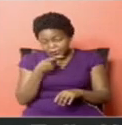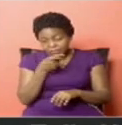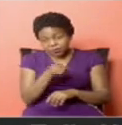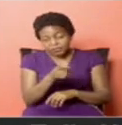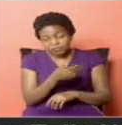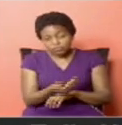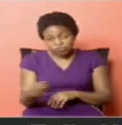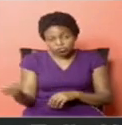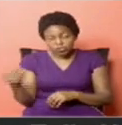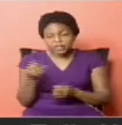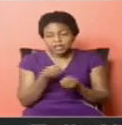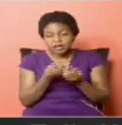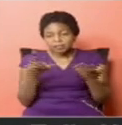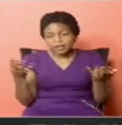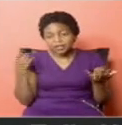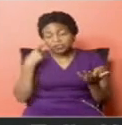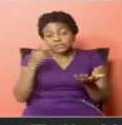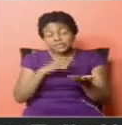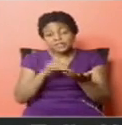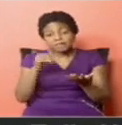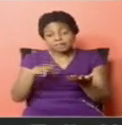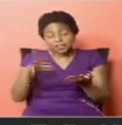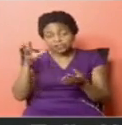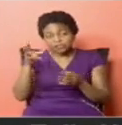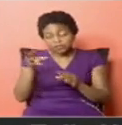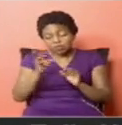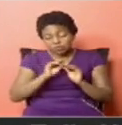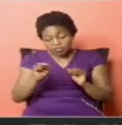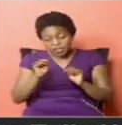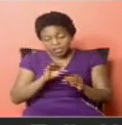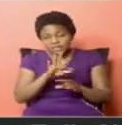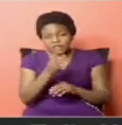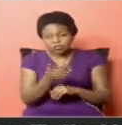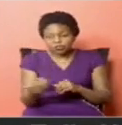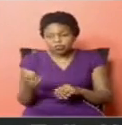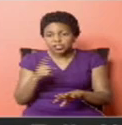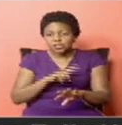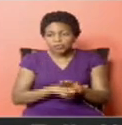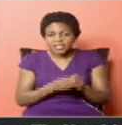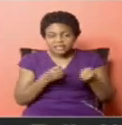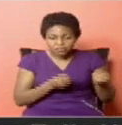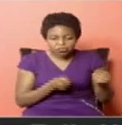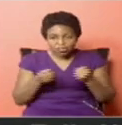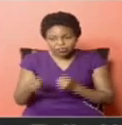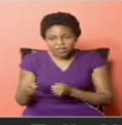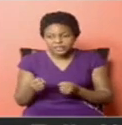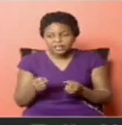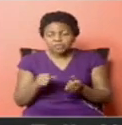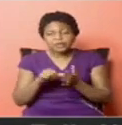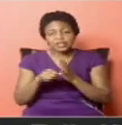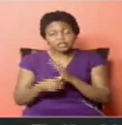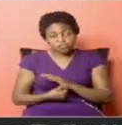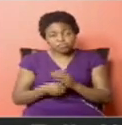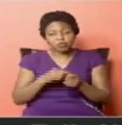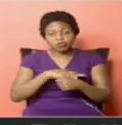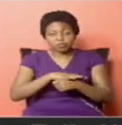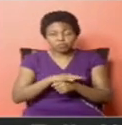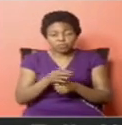of them, to see the value of educating their disabled child when they are already struggling with the effects of